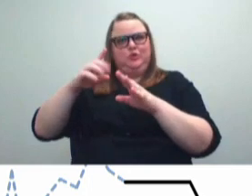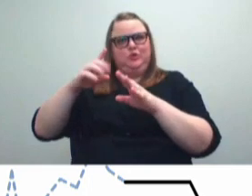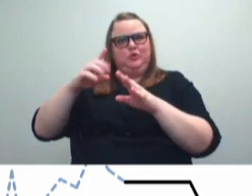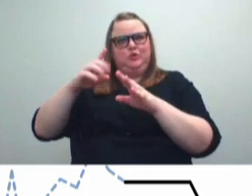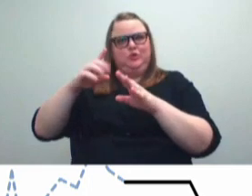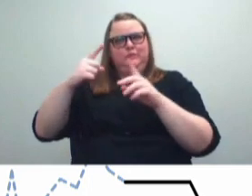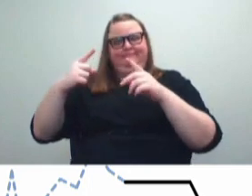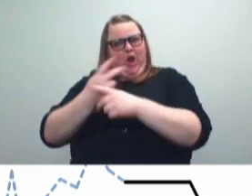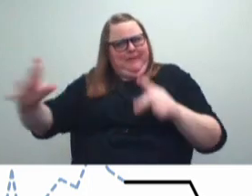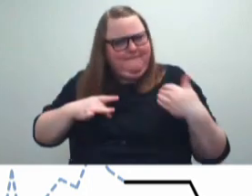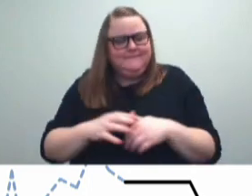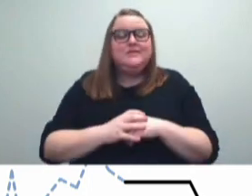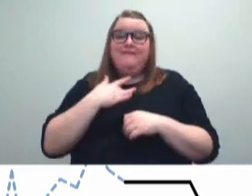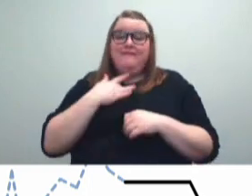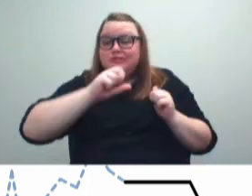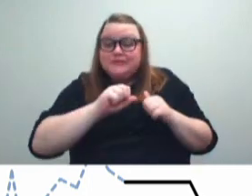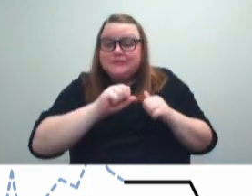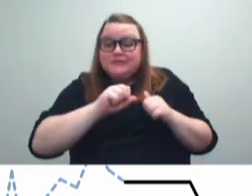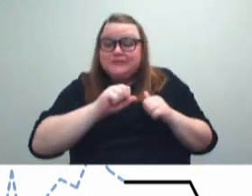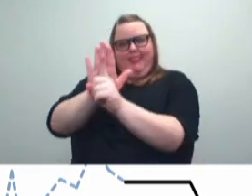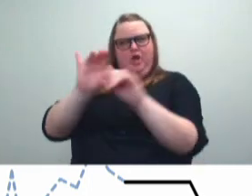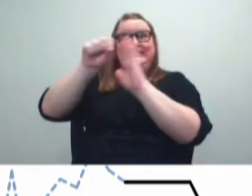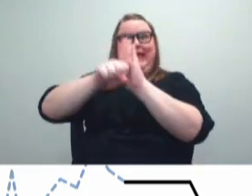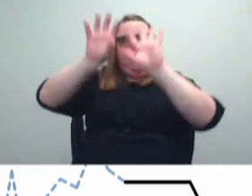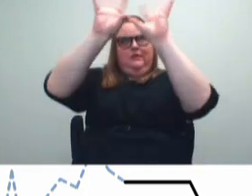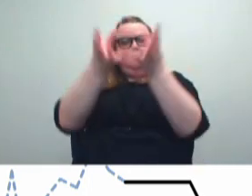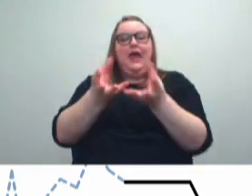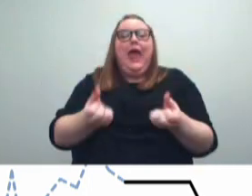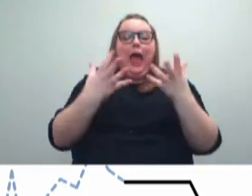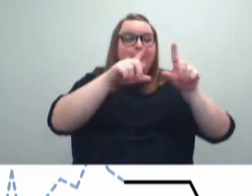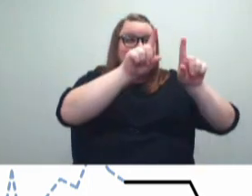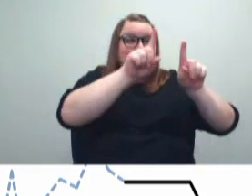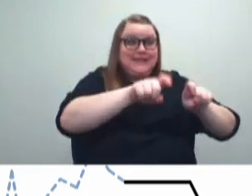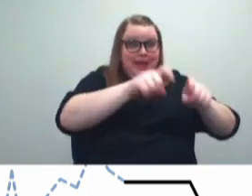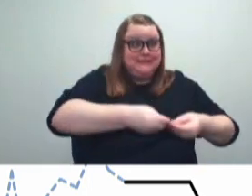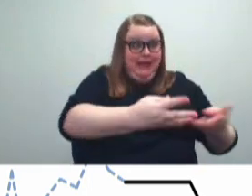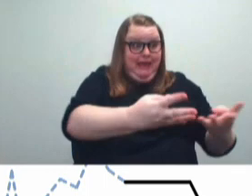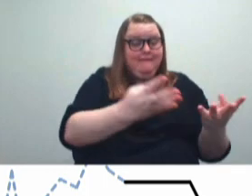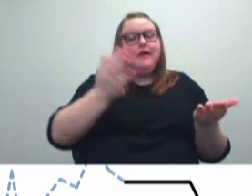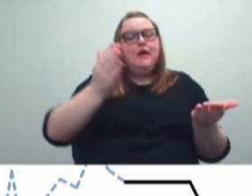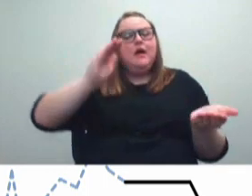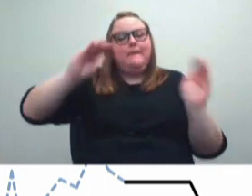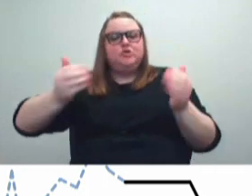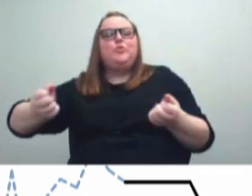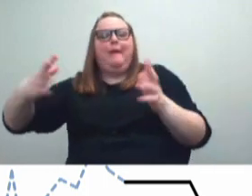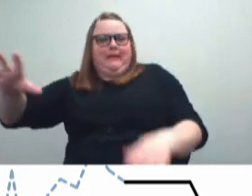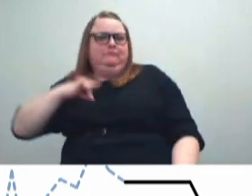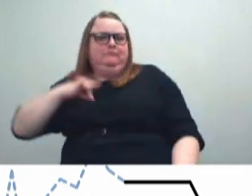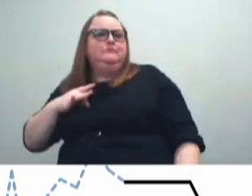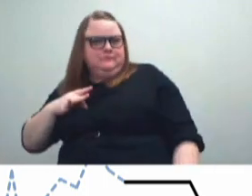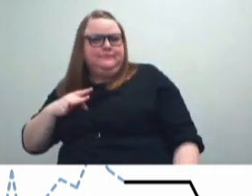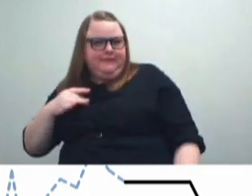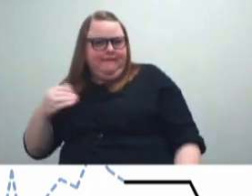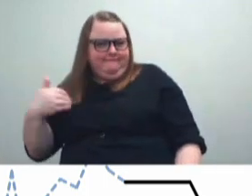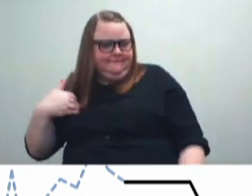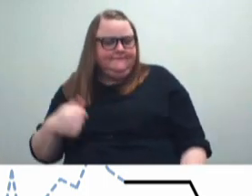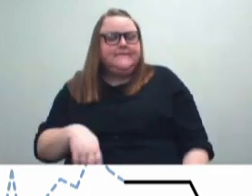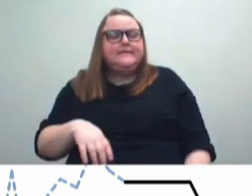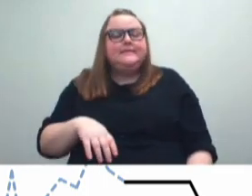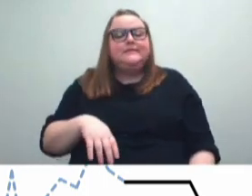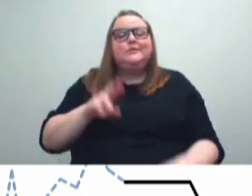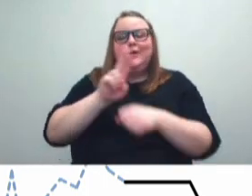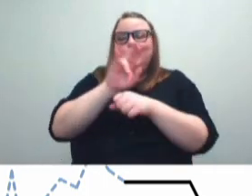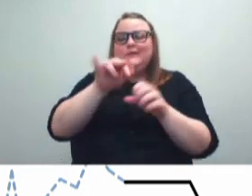looks at total number of tests administered versus positive results. And so I was able to use that relationship and factor back data that